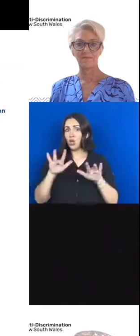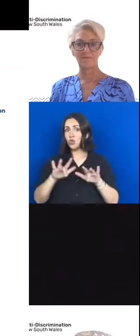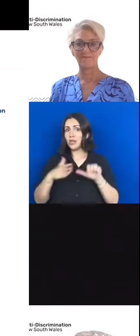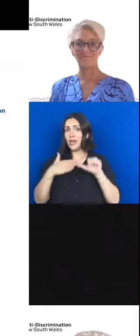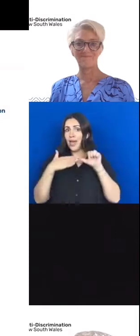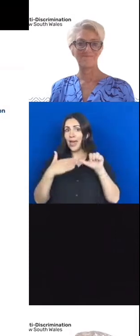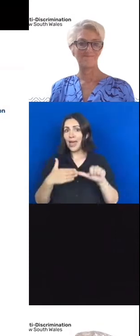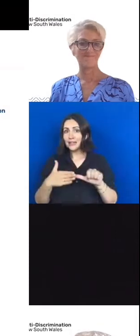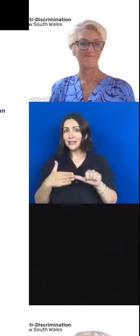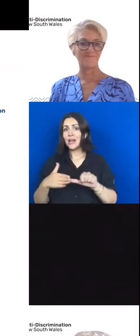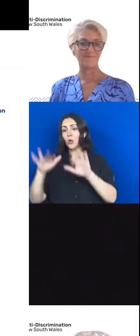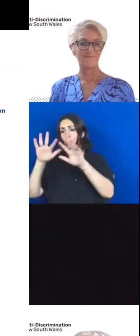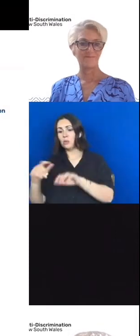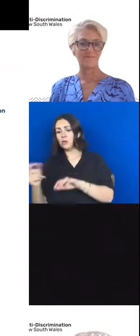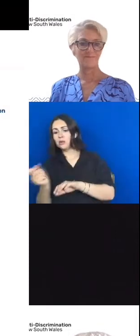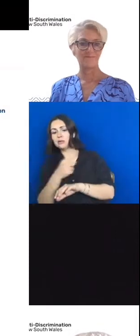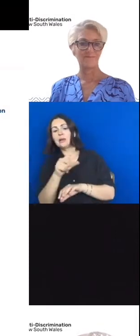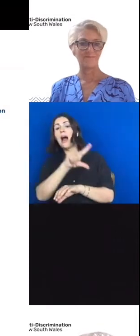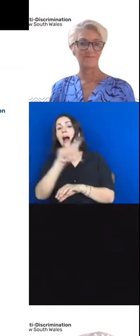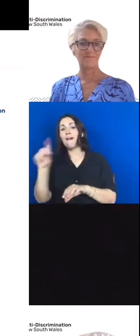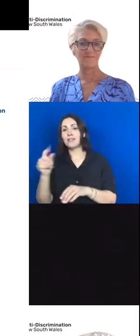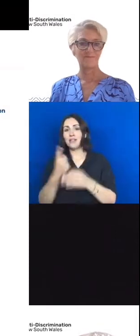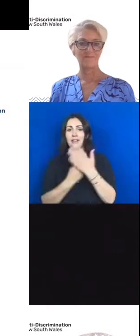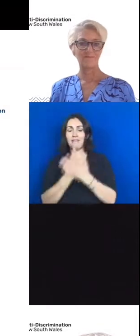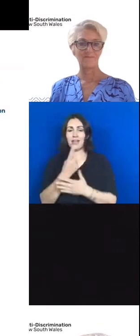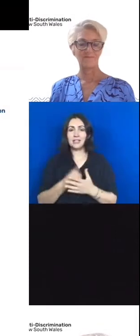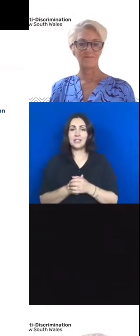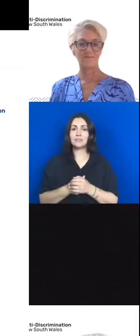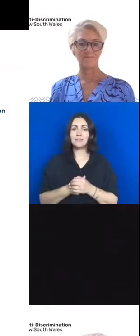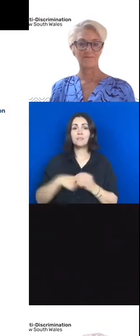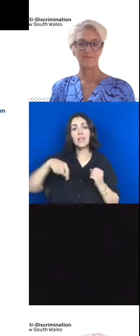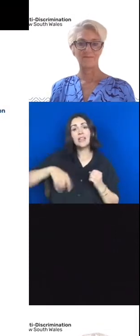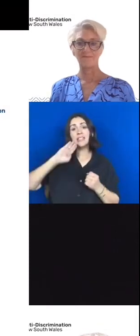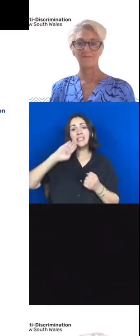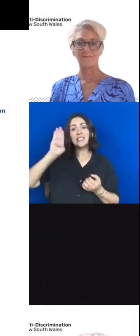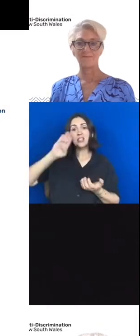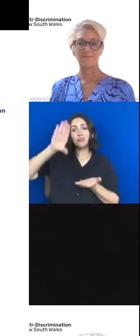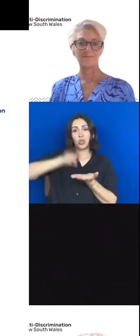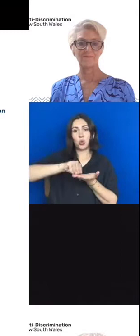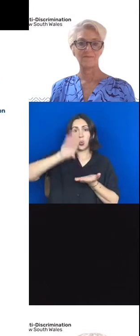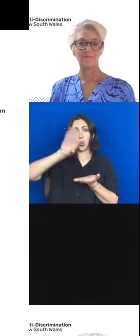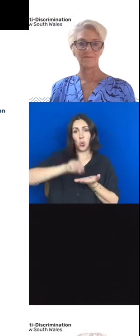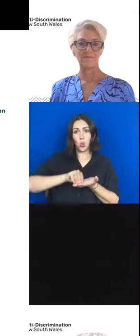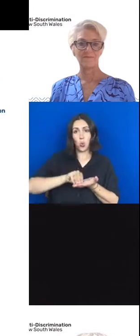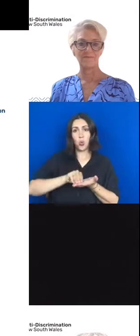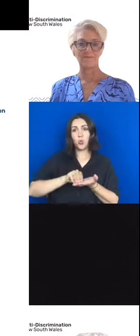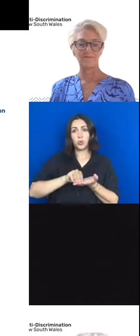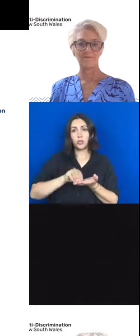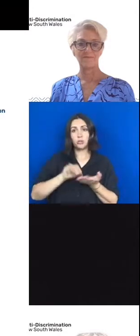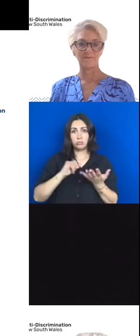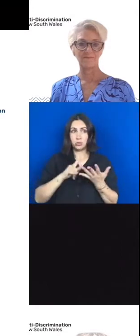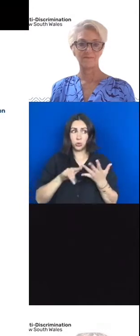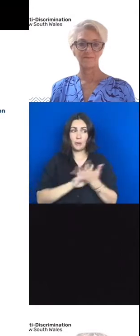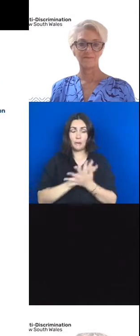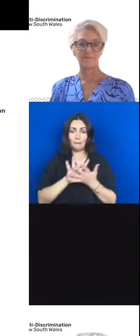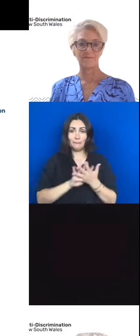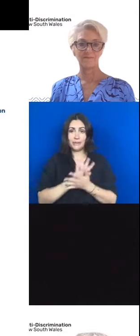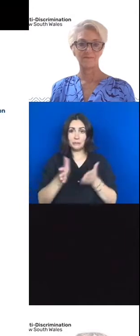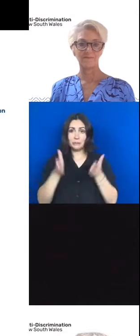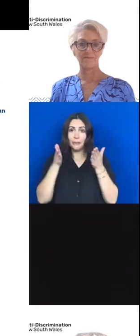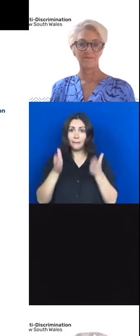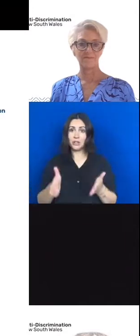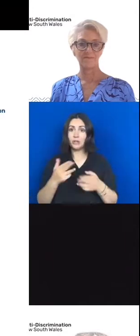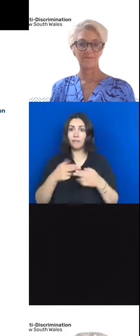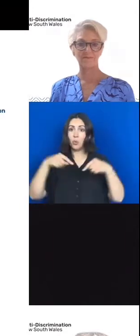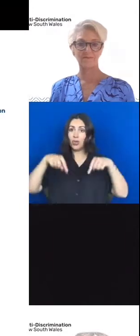participants. This session will be recorded, so by joining, you're giving consent for Anti-Discrimination New South